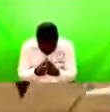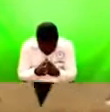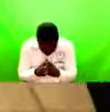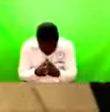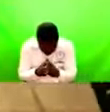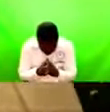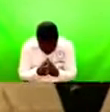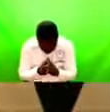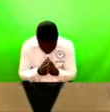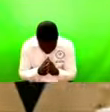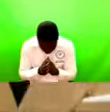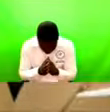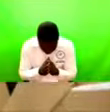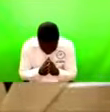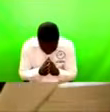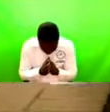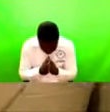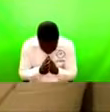Jesus.